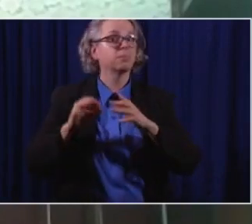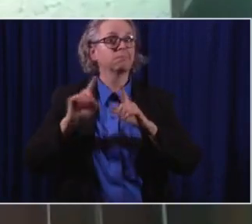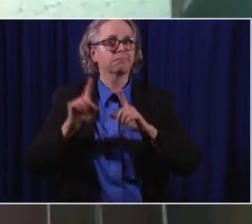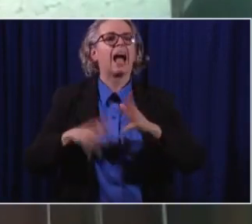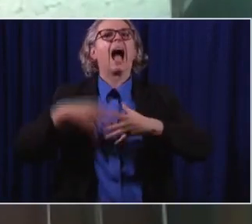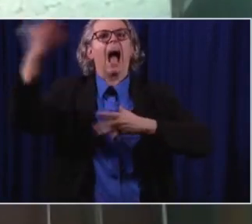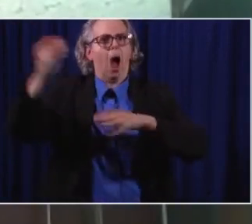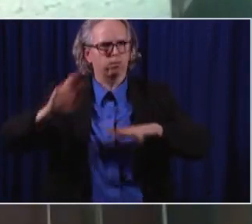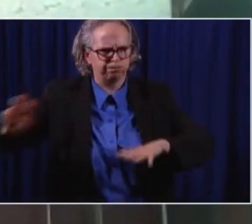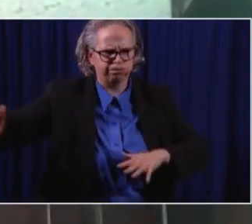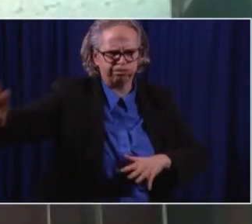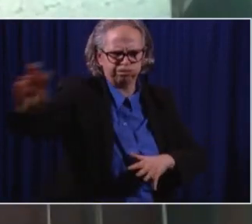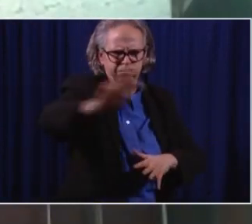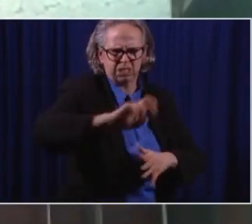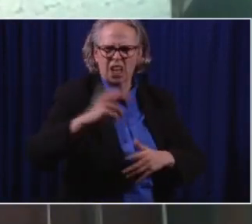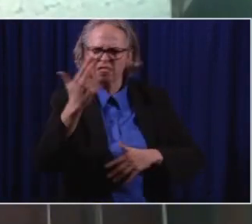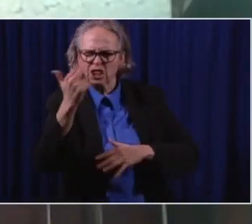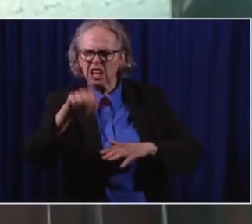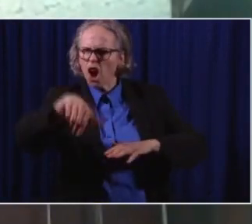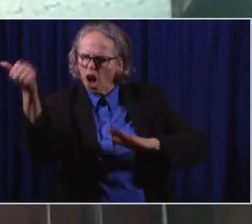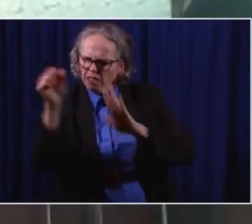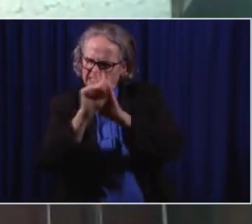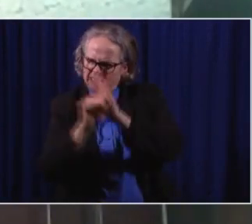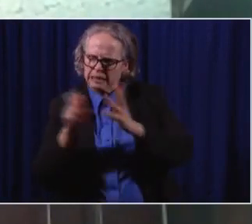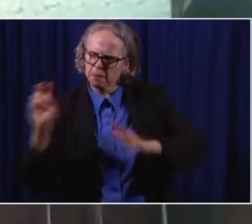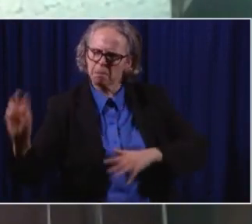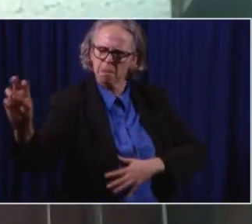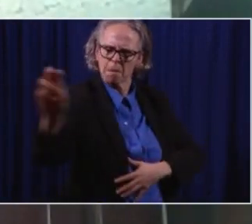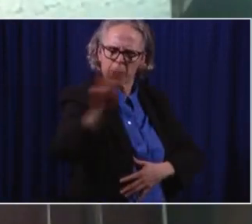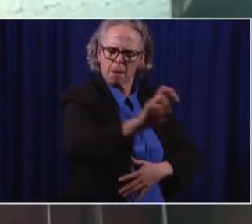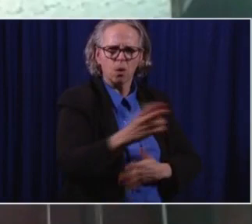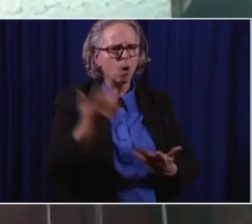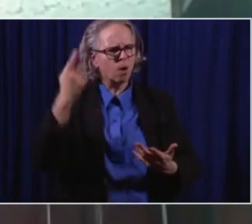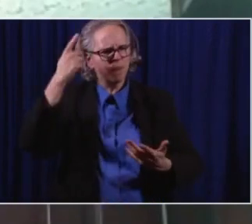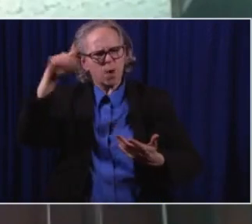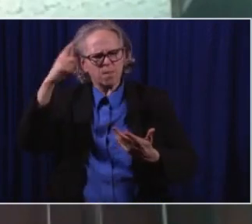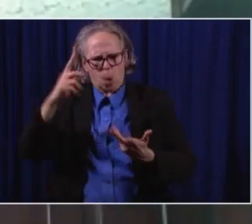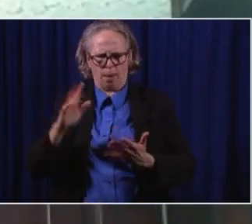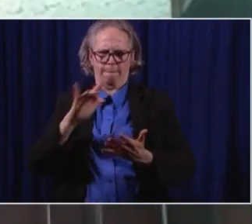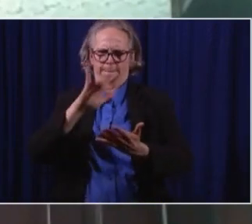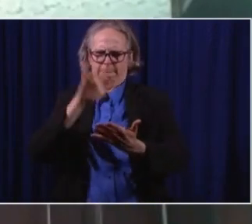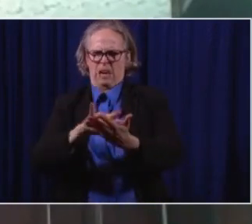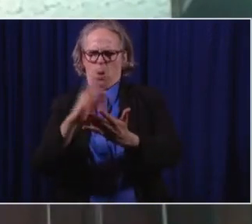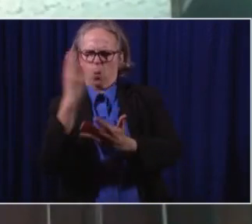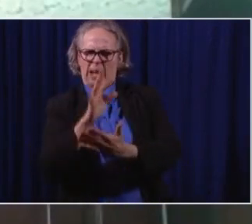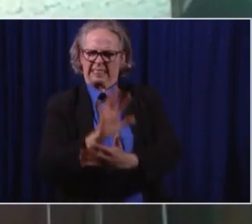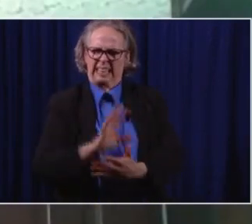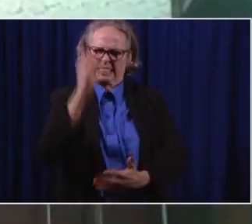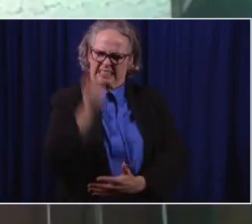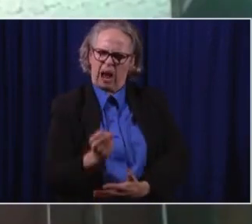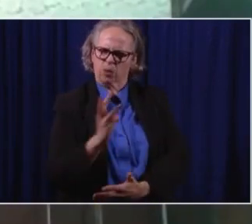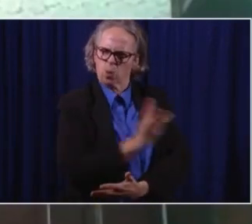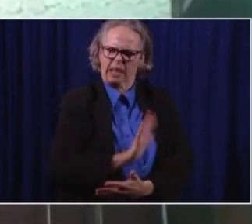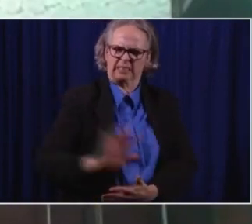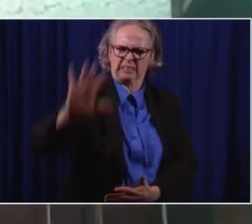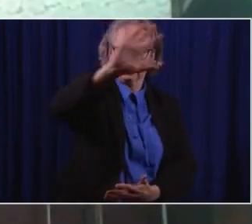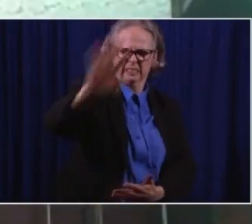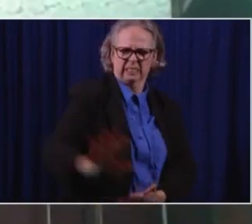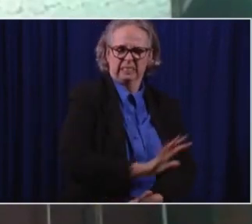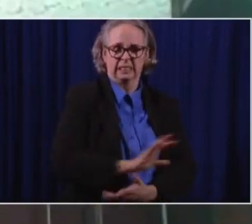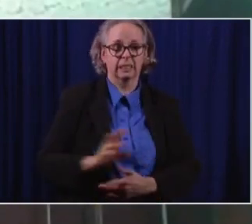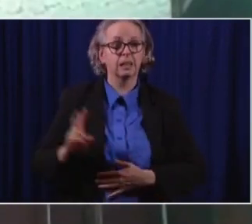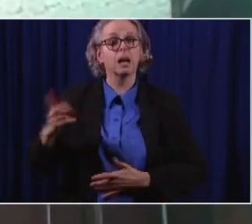states. Mostly he's in charge of the Midwest and the Southwest. And his running mate, Calvin Coolidge, is going to take care